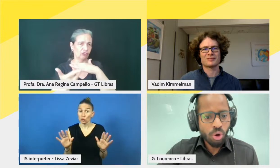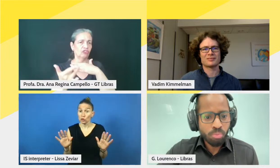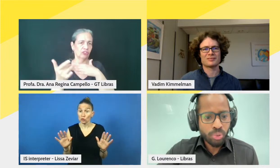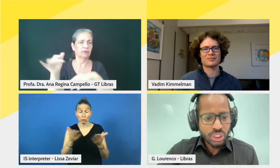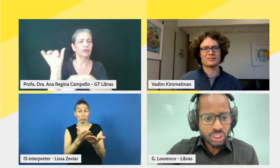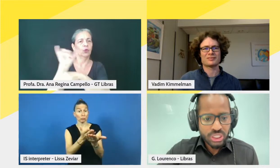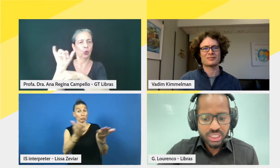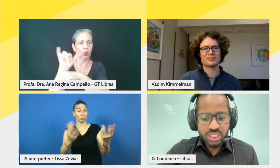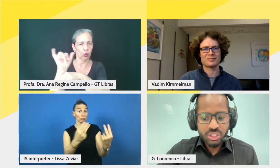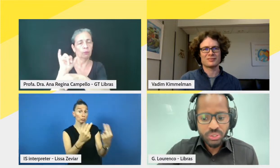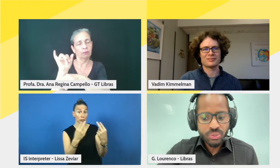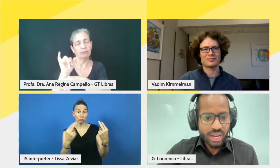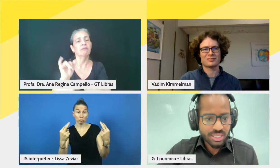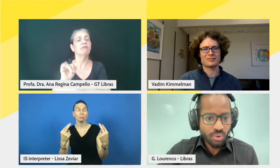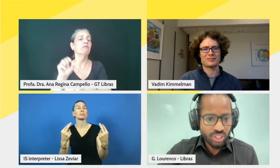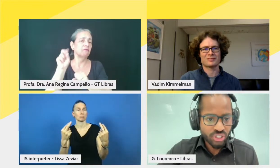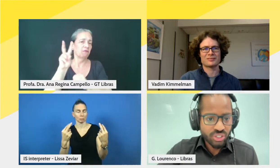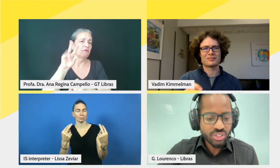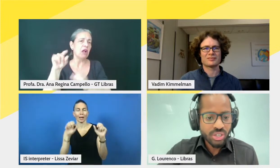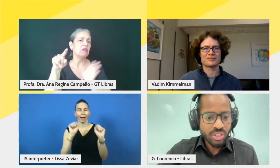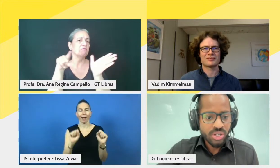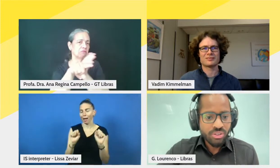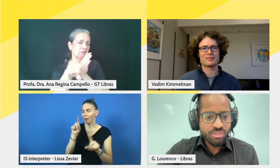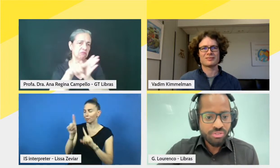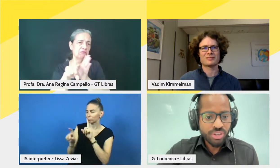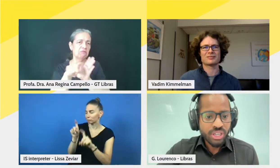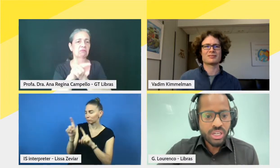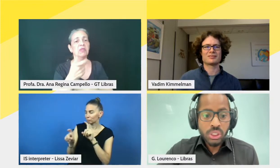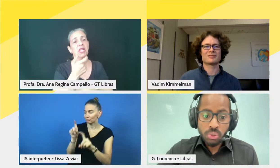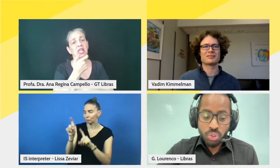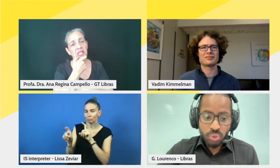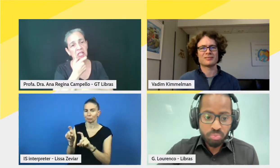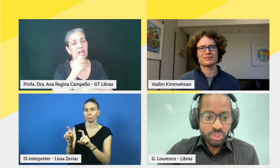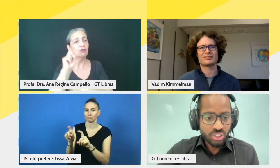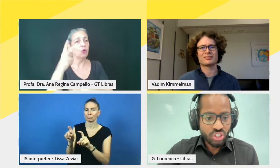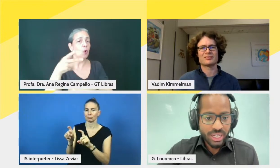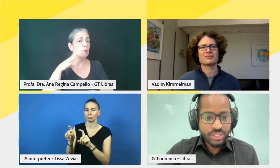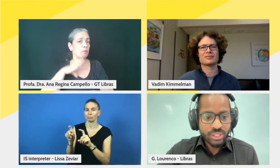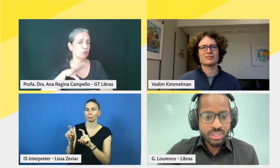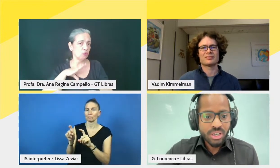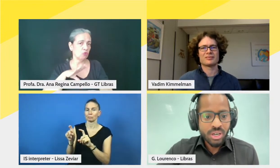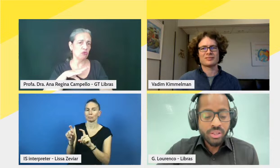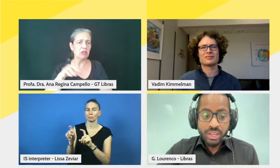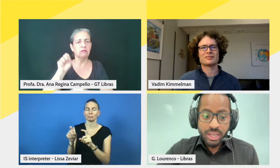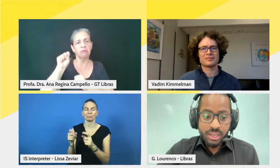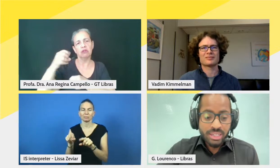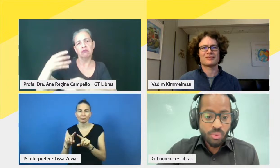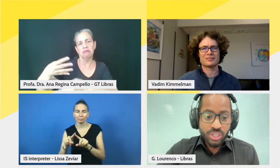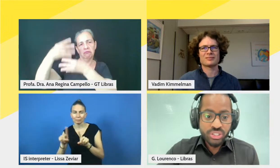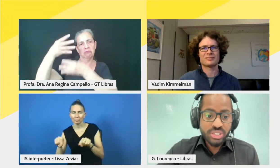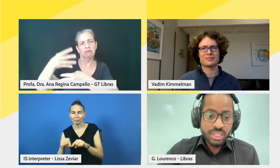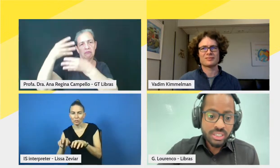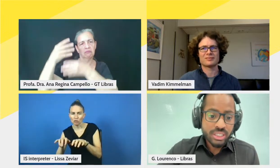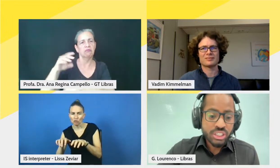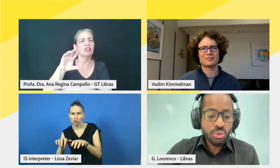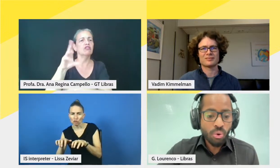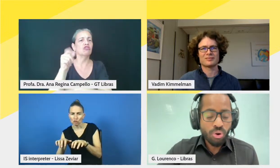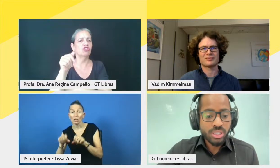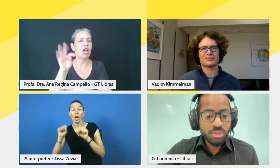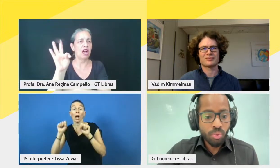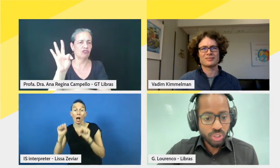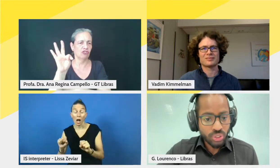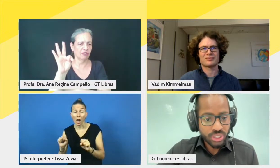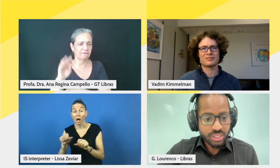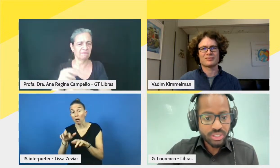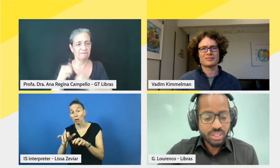the opportunity to ask questions via YouTube chat. They can ask questions in English or